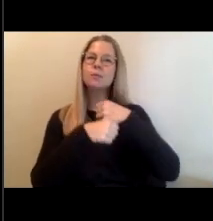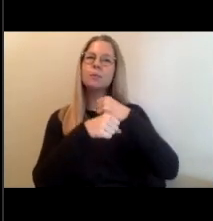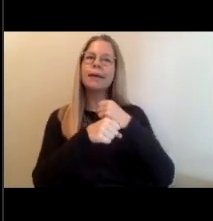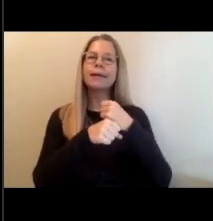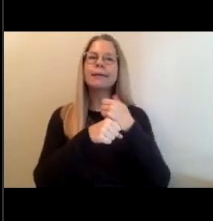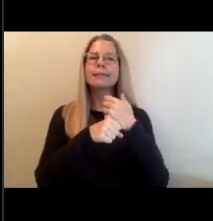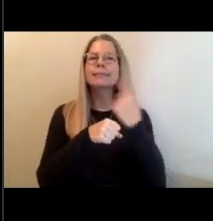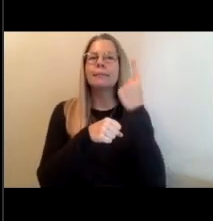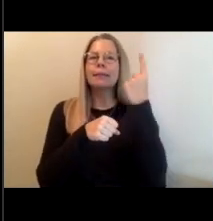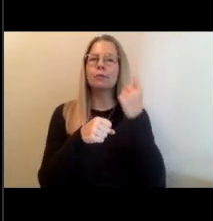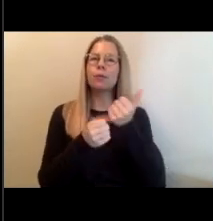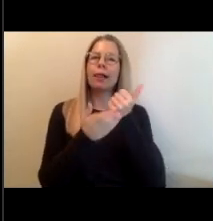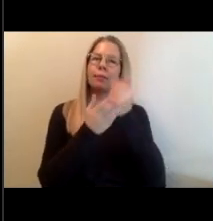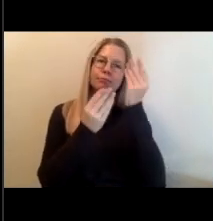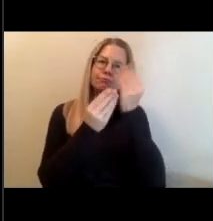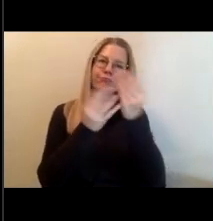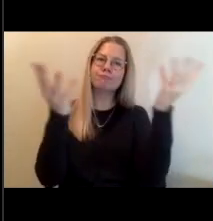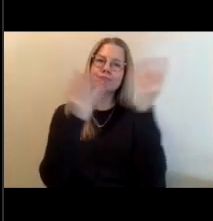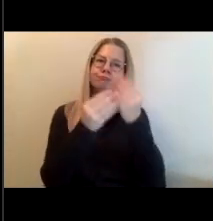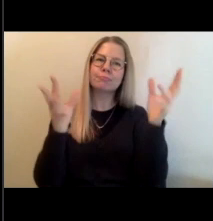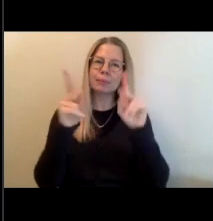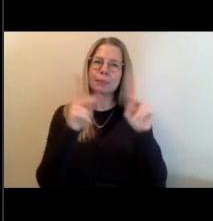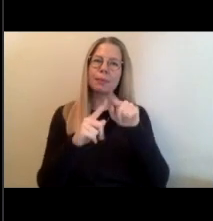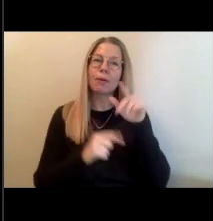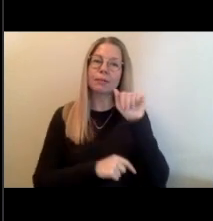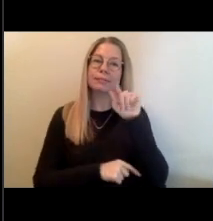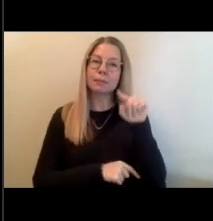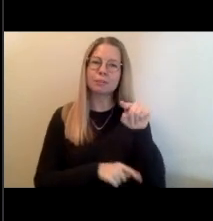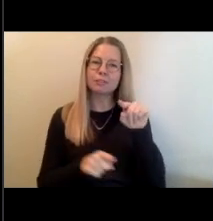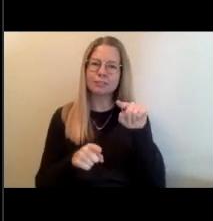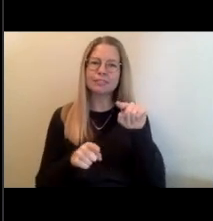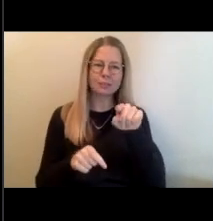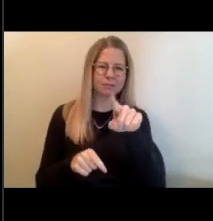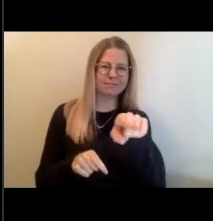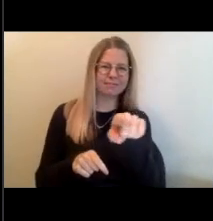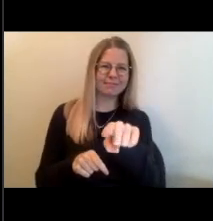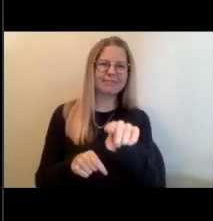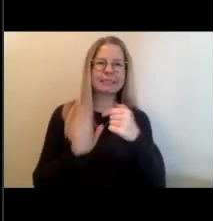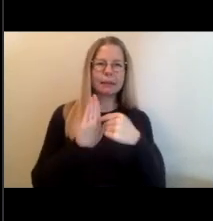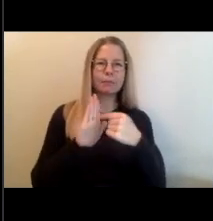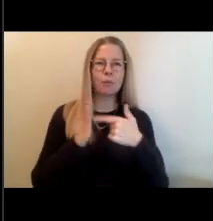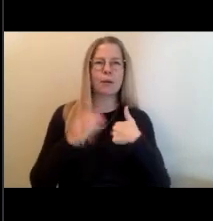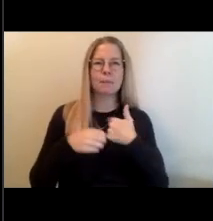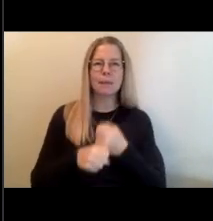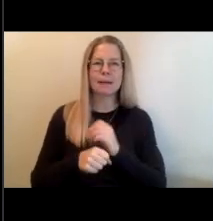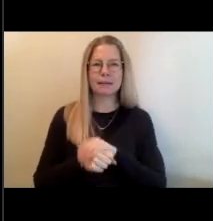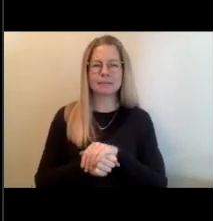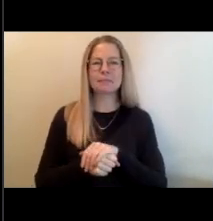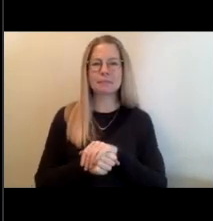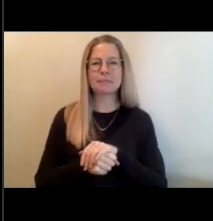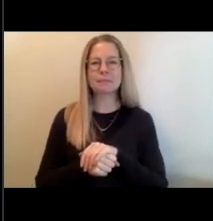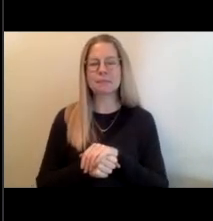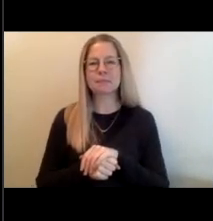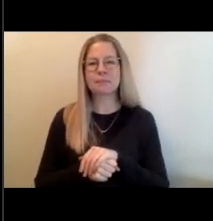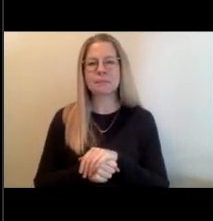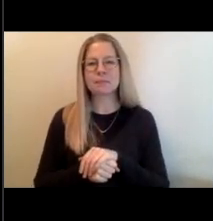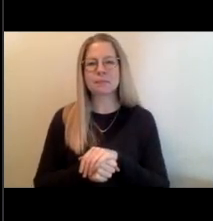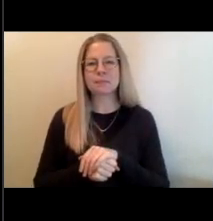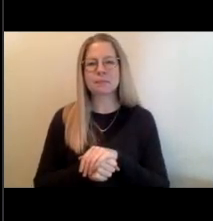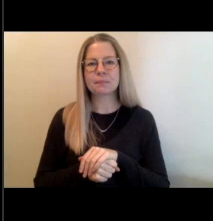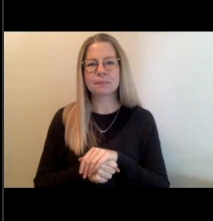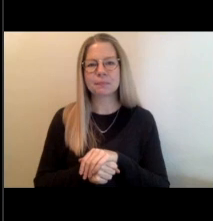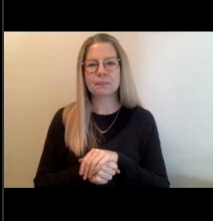the digital format and the picture. My husband liked giving people a list of things to do. And the slide on the